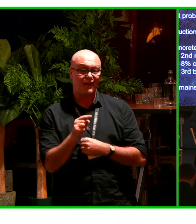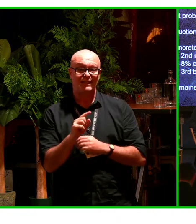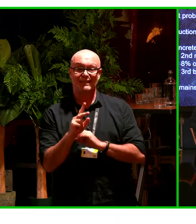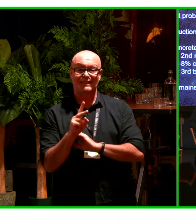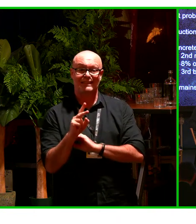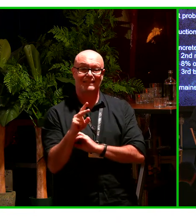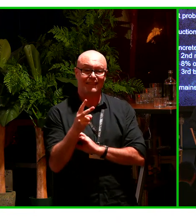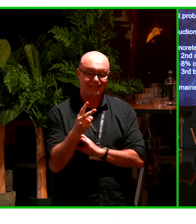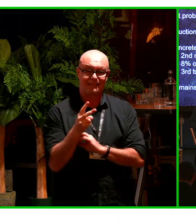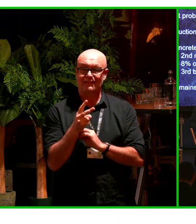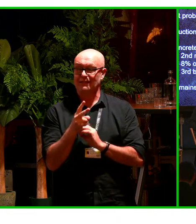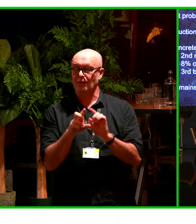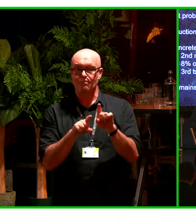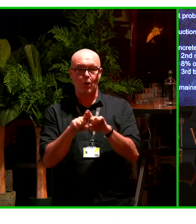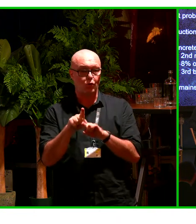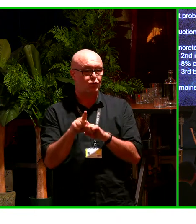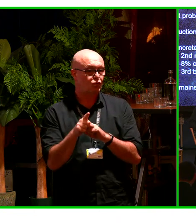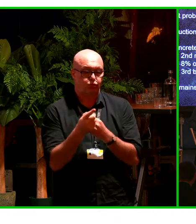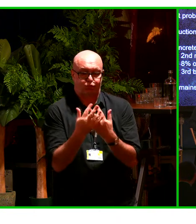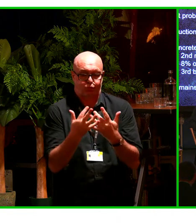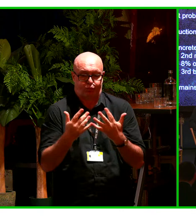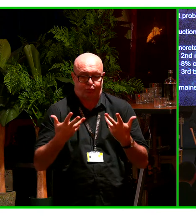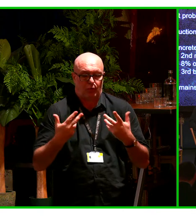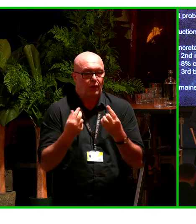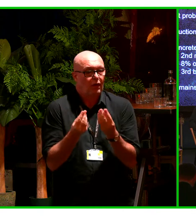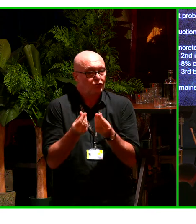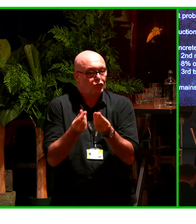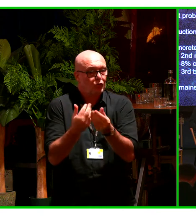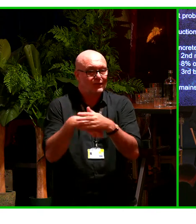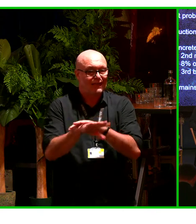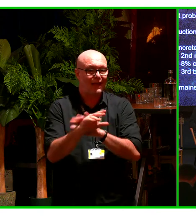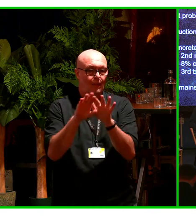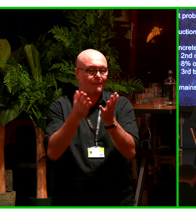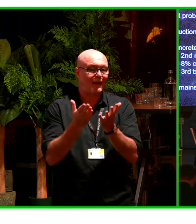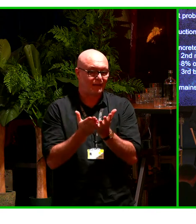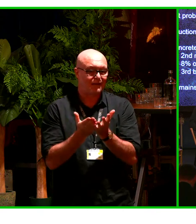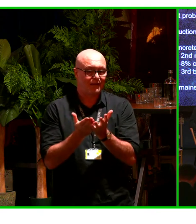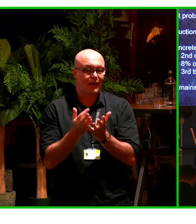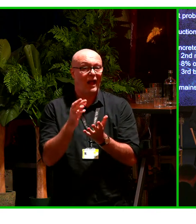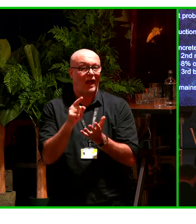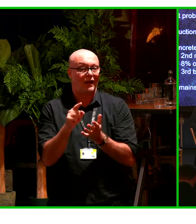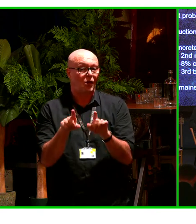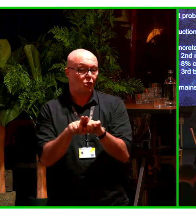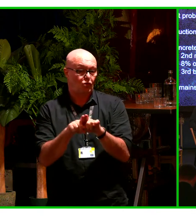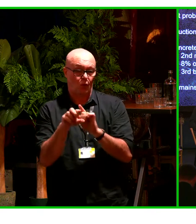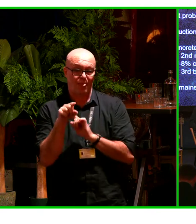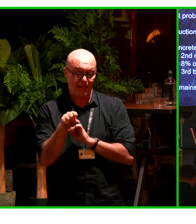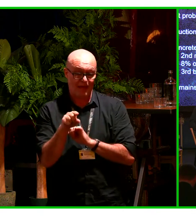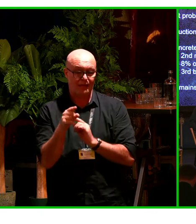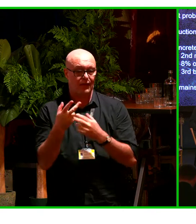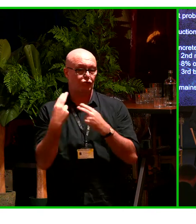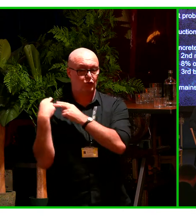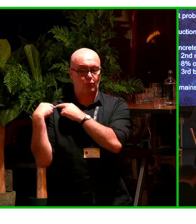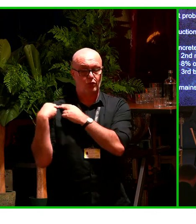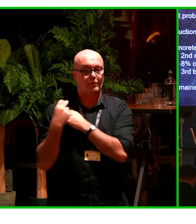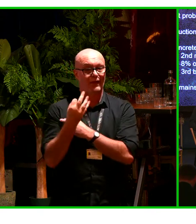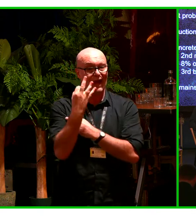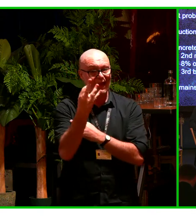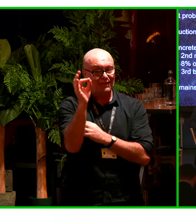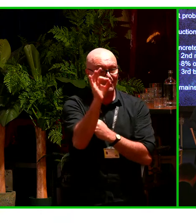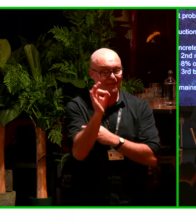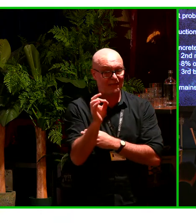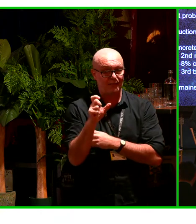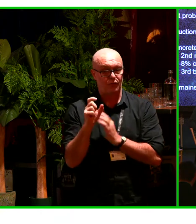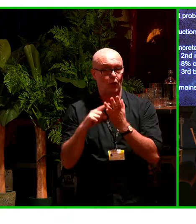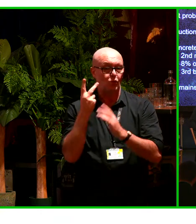substance on the planet, believe it or not, behind water. And it is also responsible for 8% of world CO2 output,